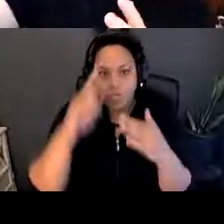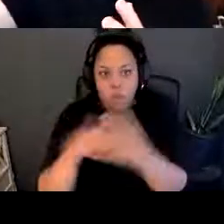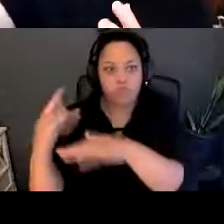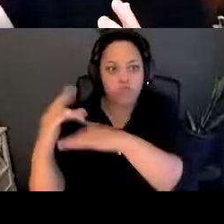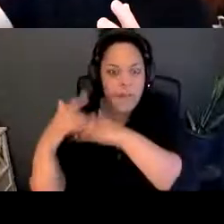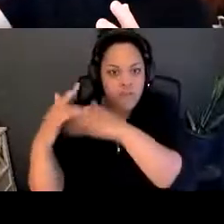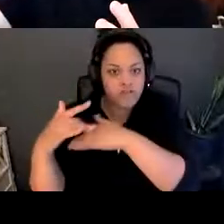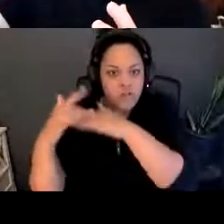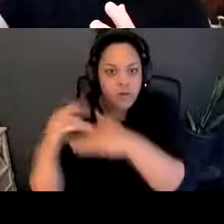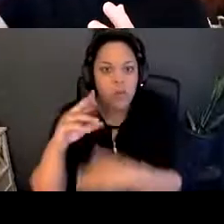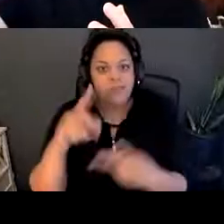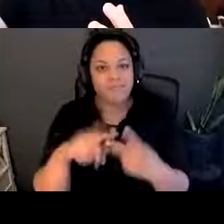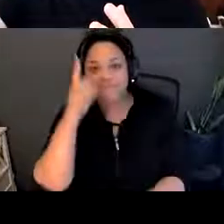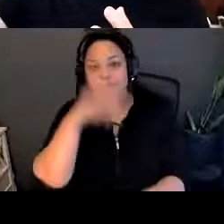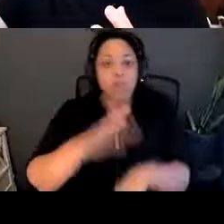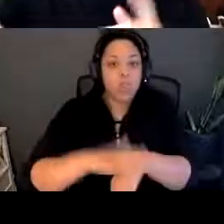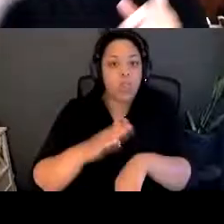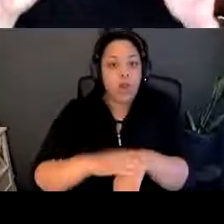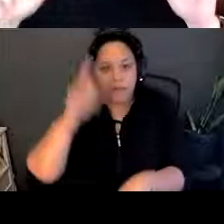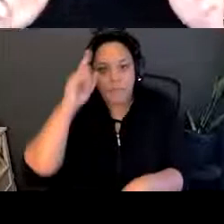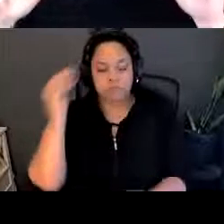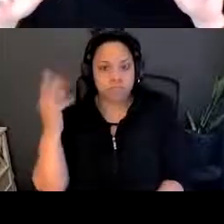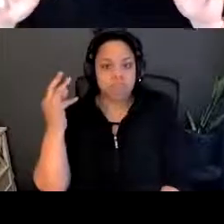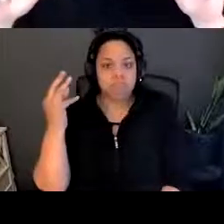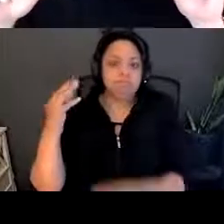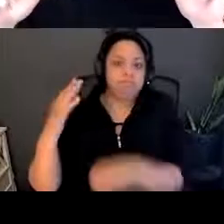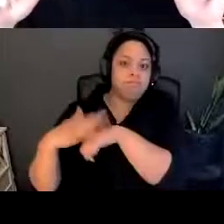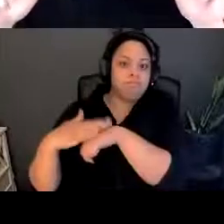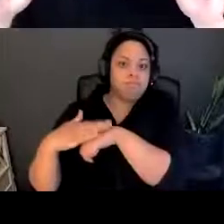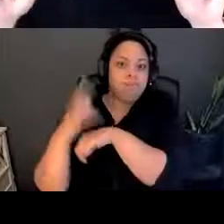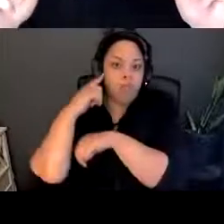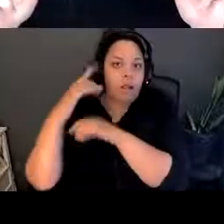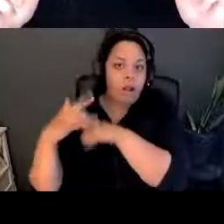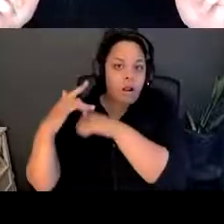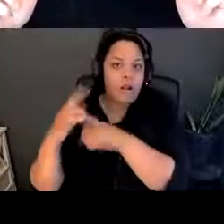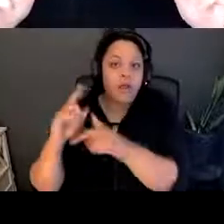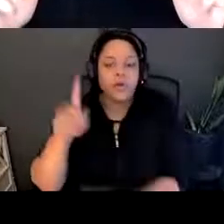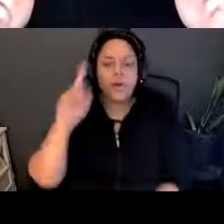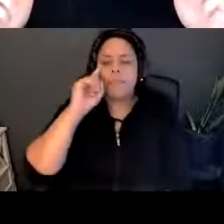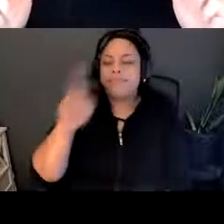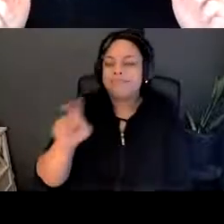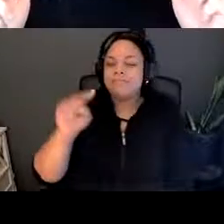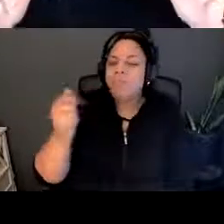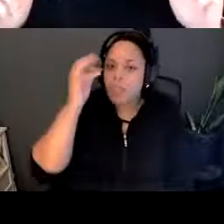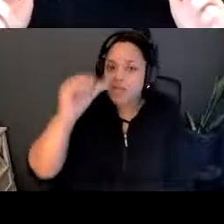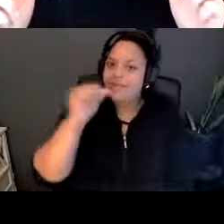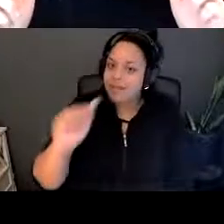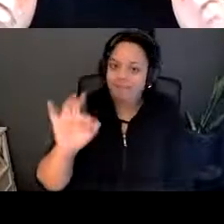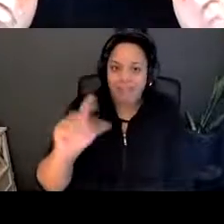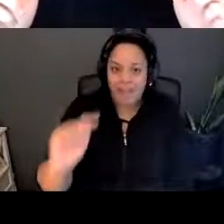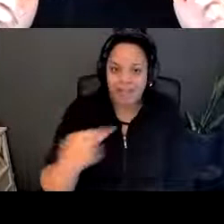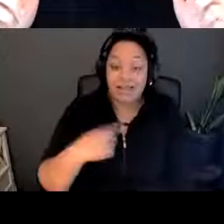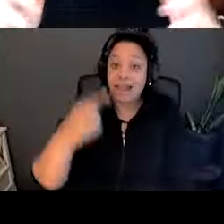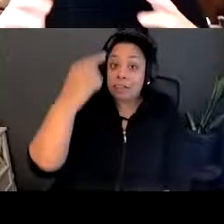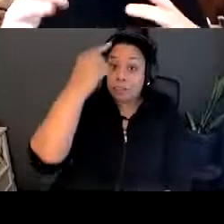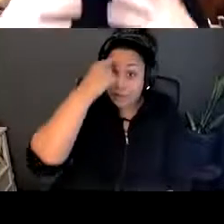false alarm that goes off in their head. And that's where it's like a thought is just a thought. It's not a fact. Just because I think something doesn't make